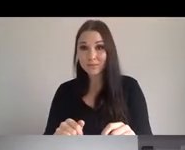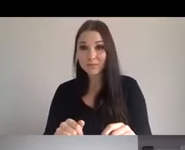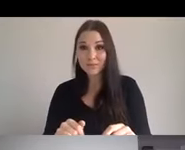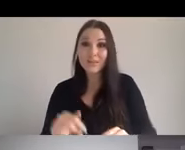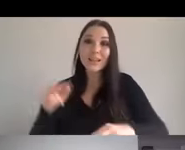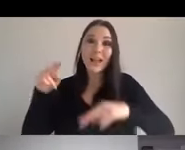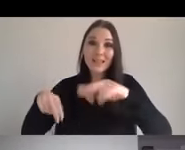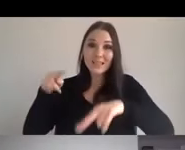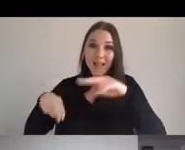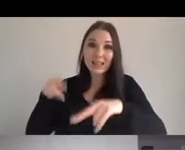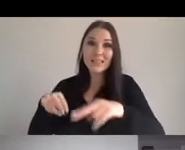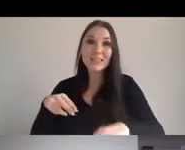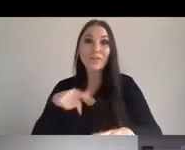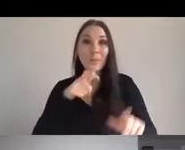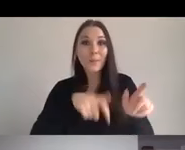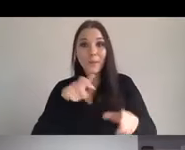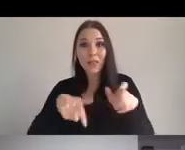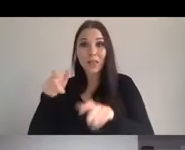assess if people can be